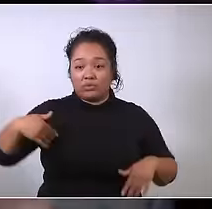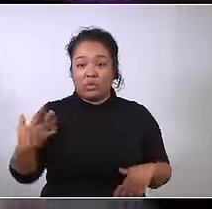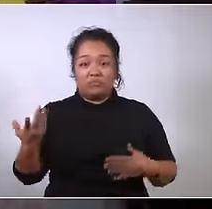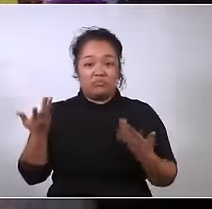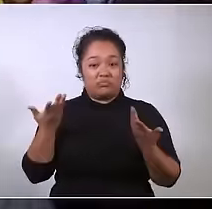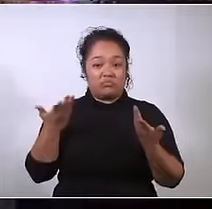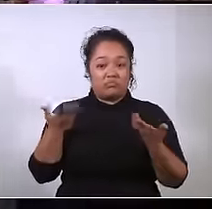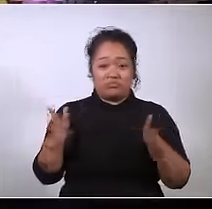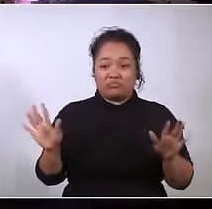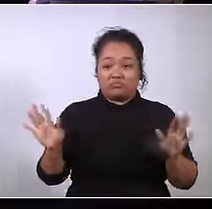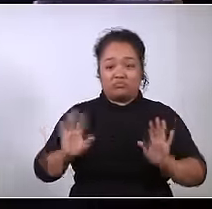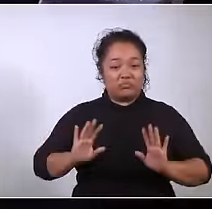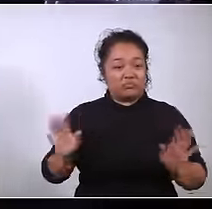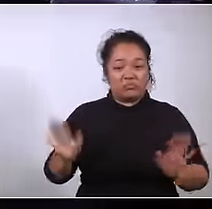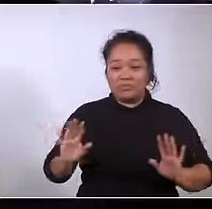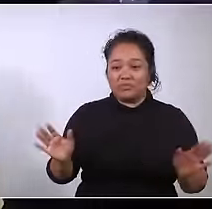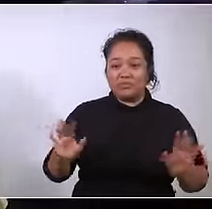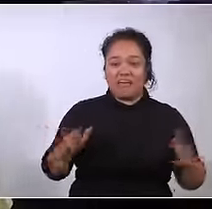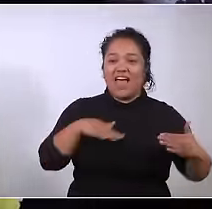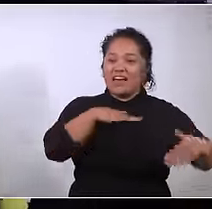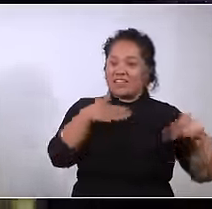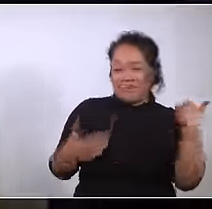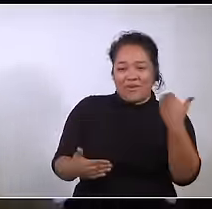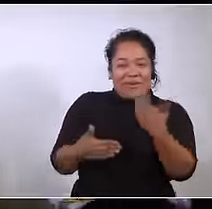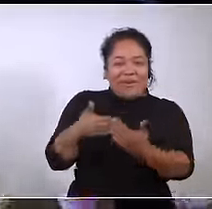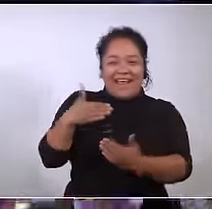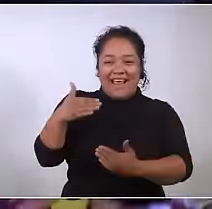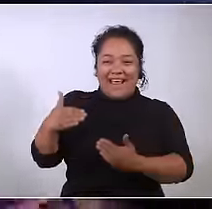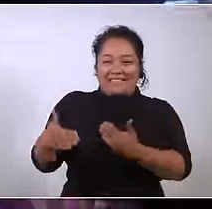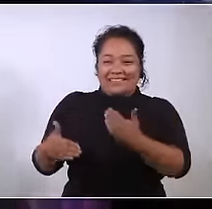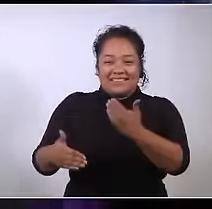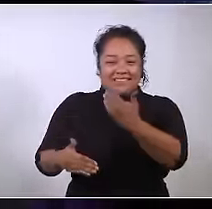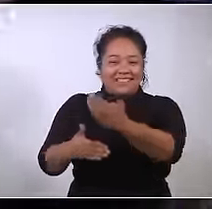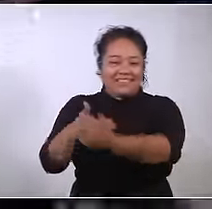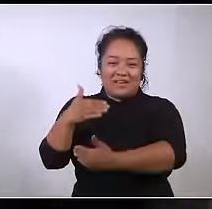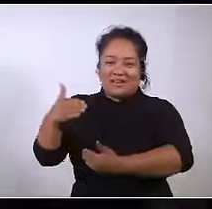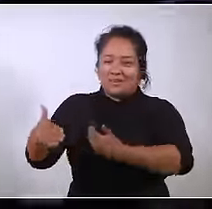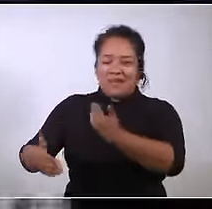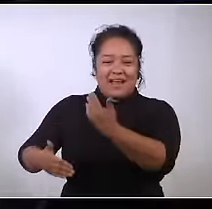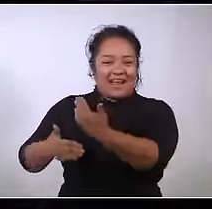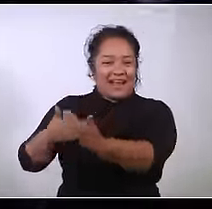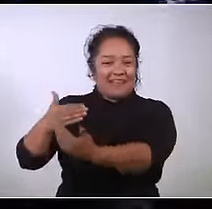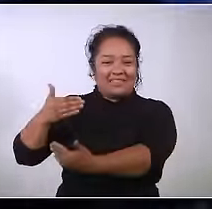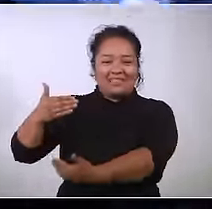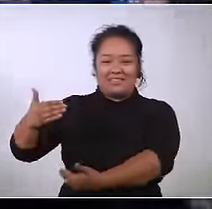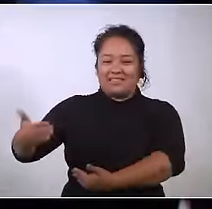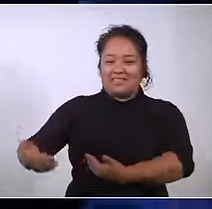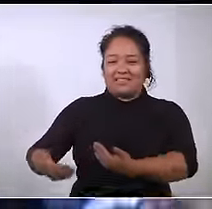Generation to generation.